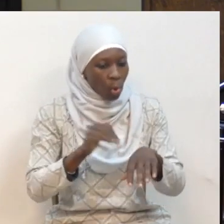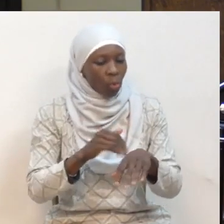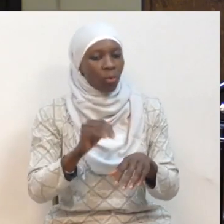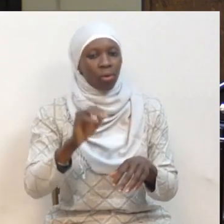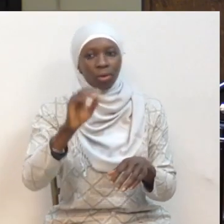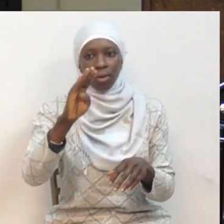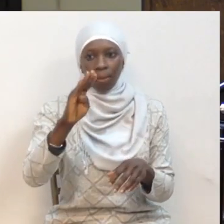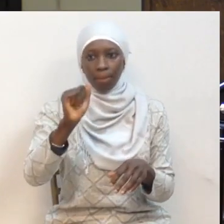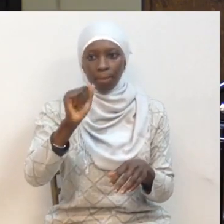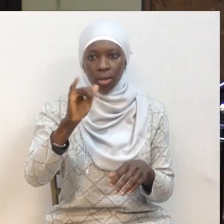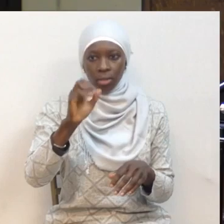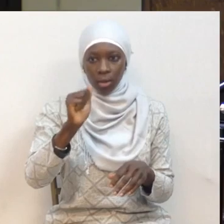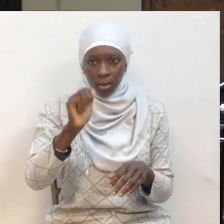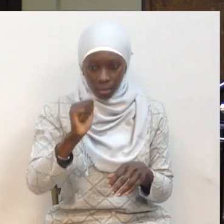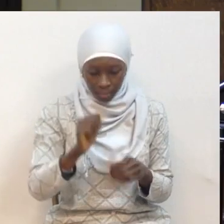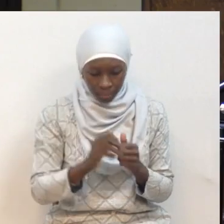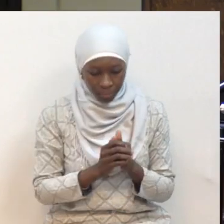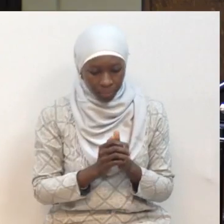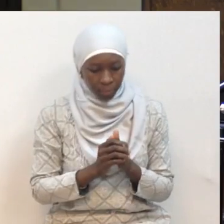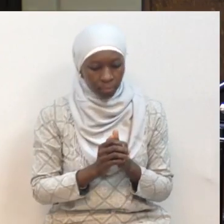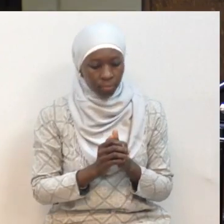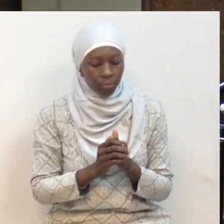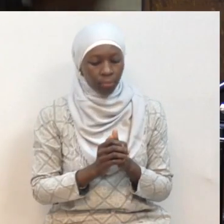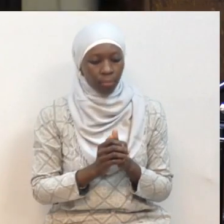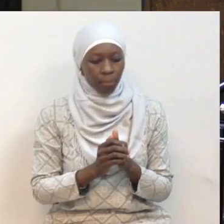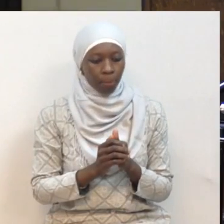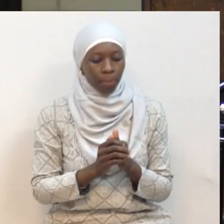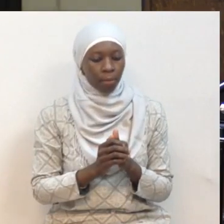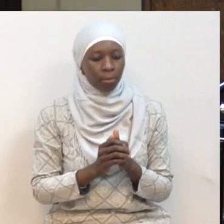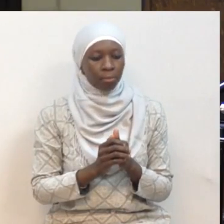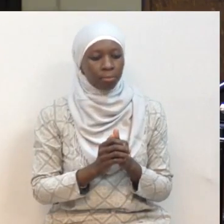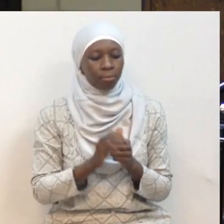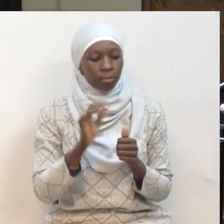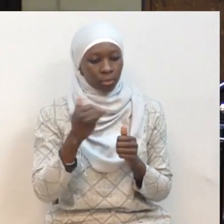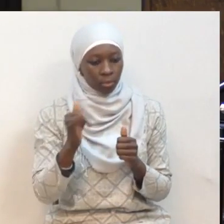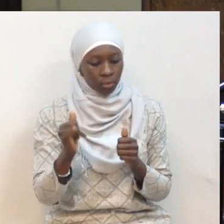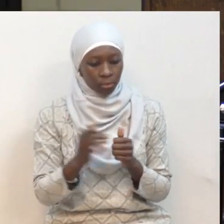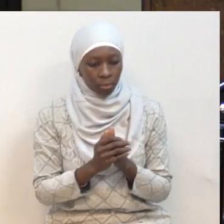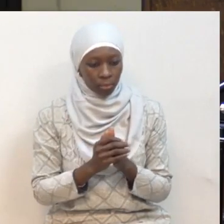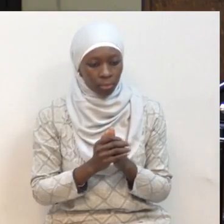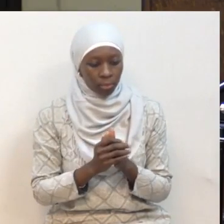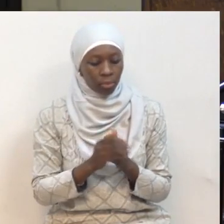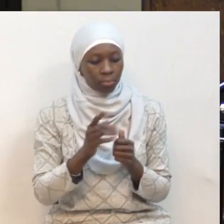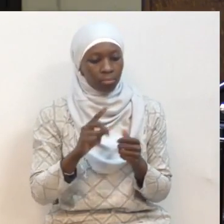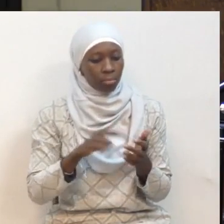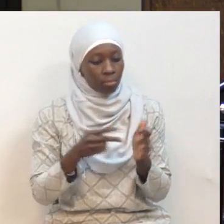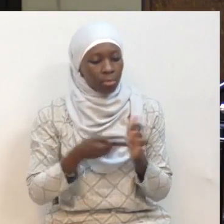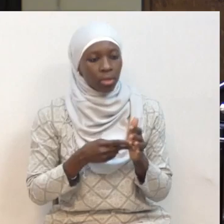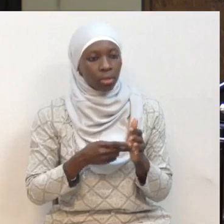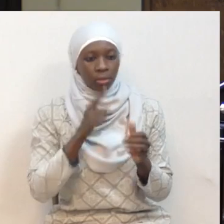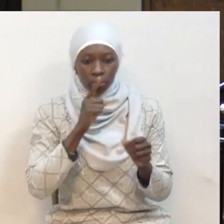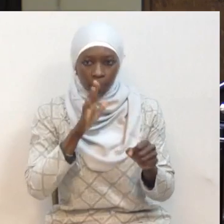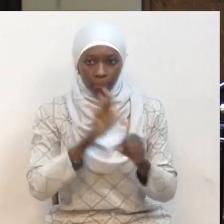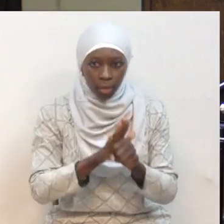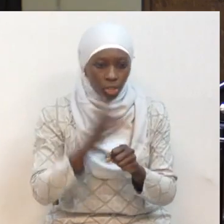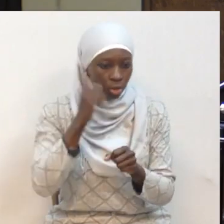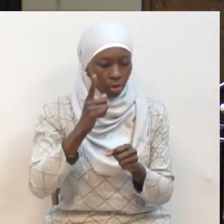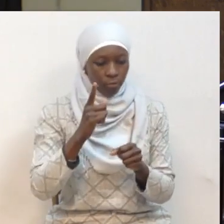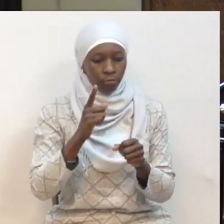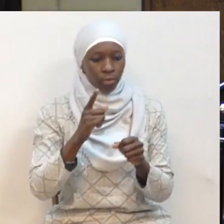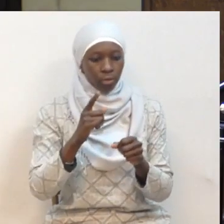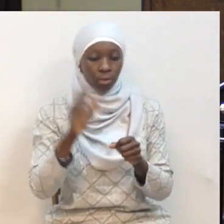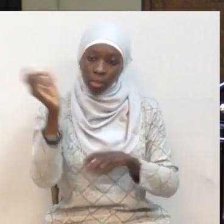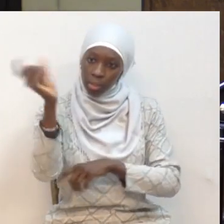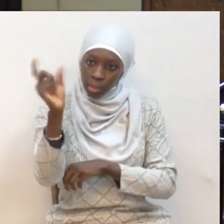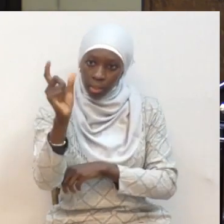of things. There is Bay'at al-Islam, or the pledge of Islam. When somebody comes new, fresh, then he